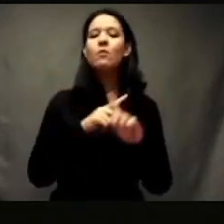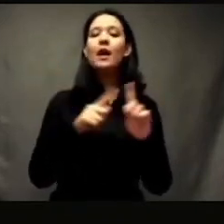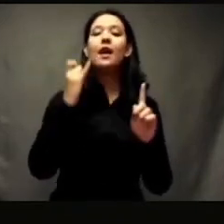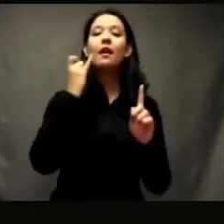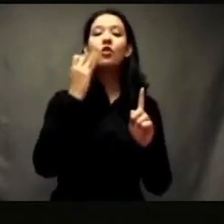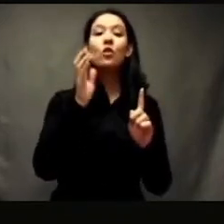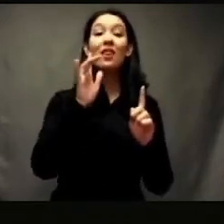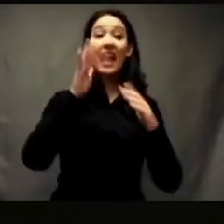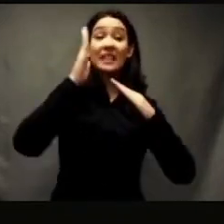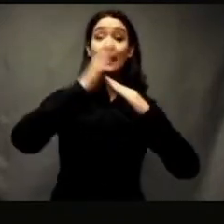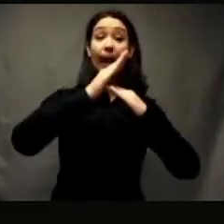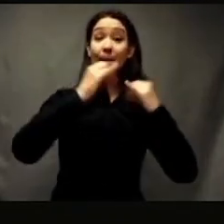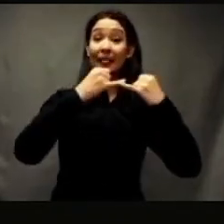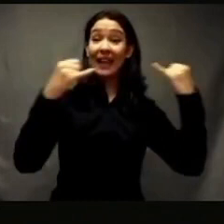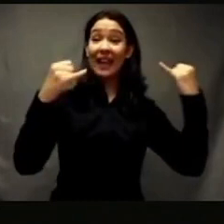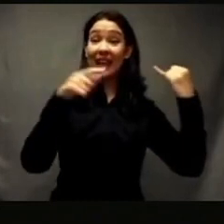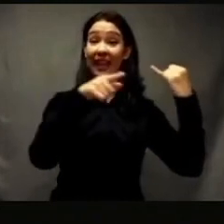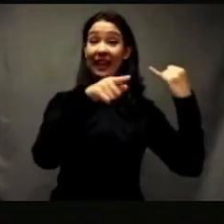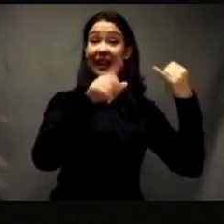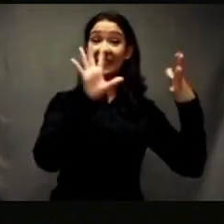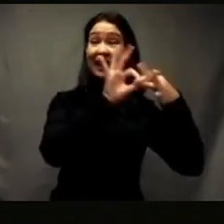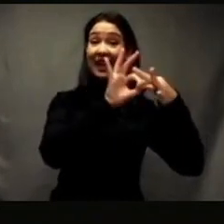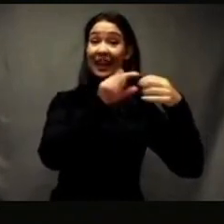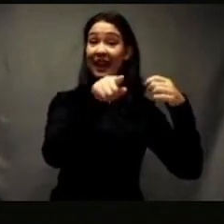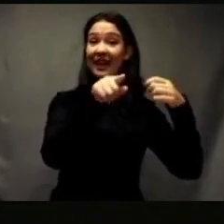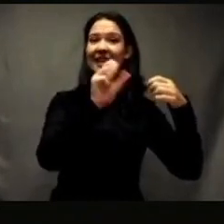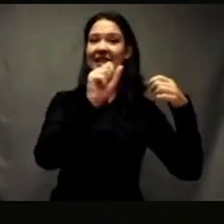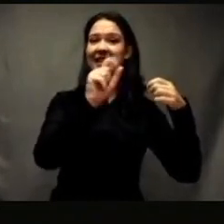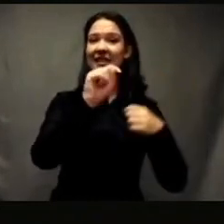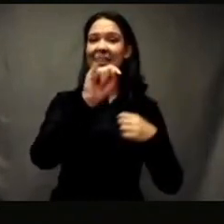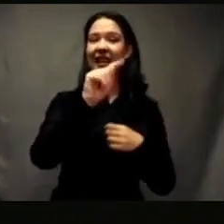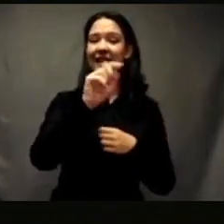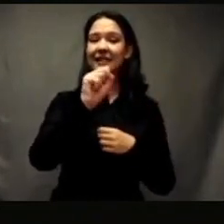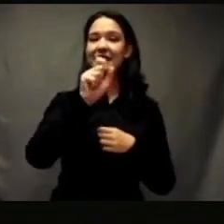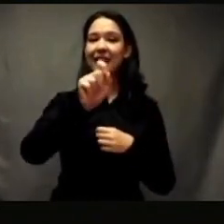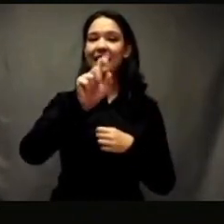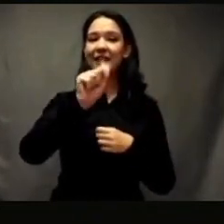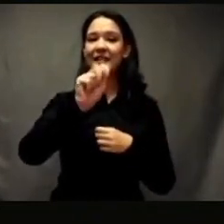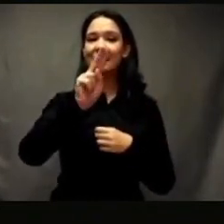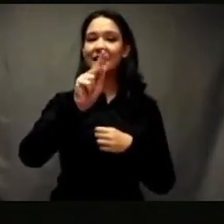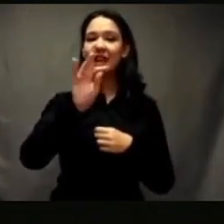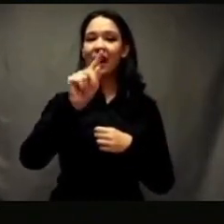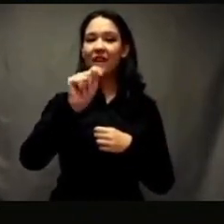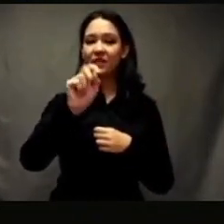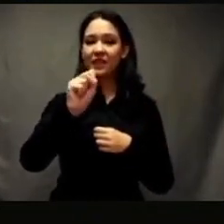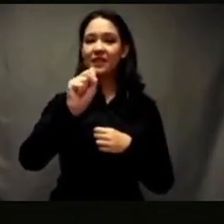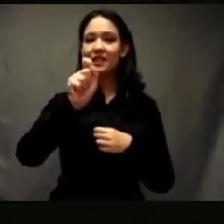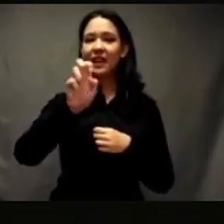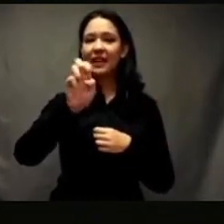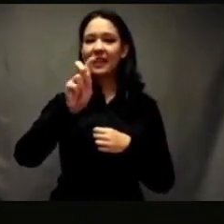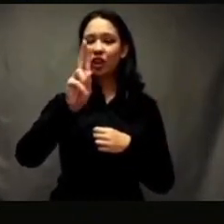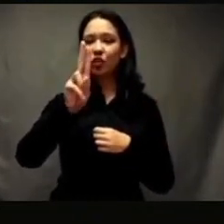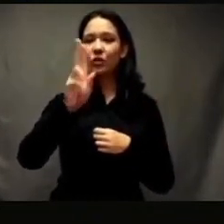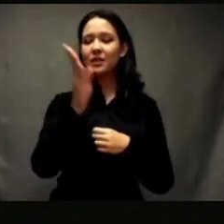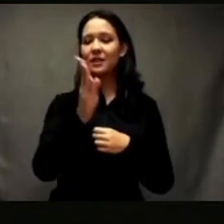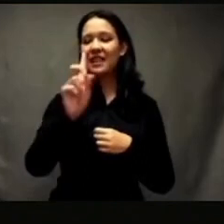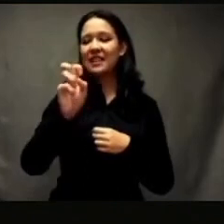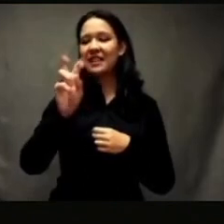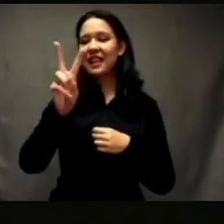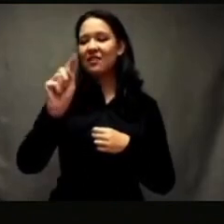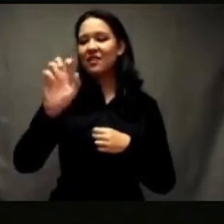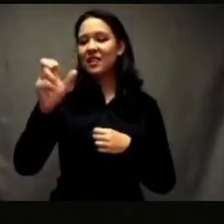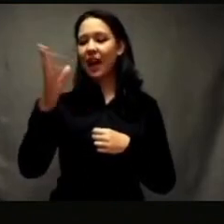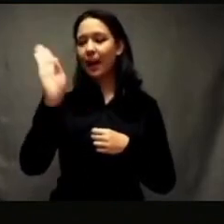to that top link that we have, sites.tufts.edu/devtech, and go to our research and then our